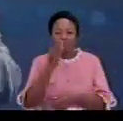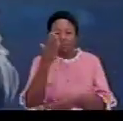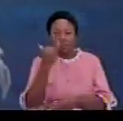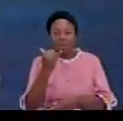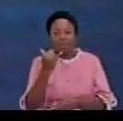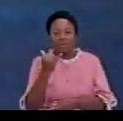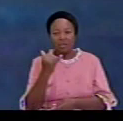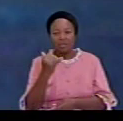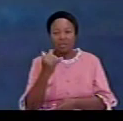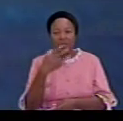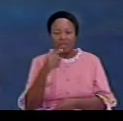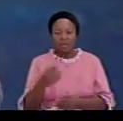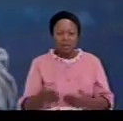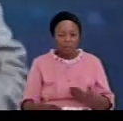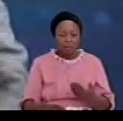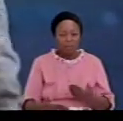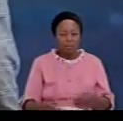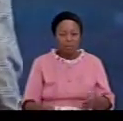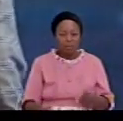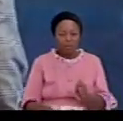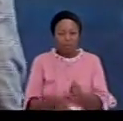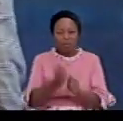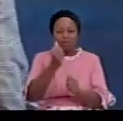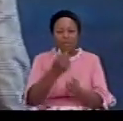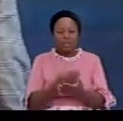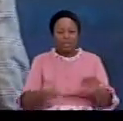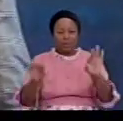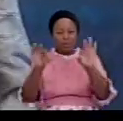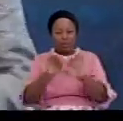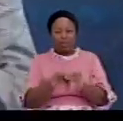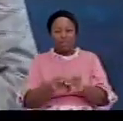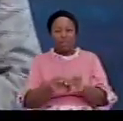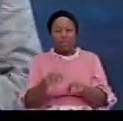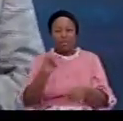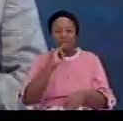That's why the most important is your salvation.